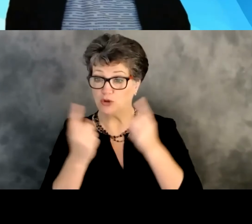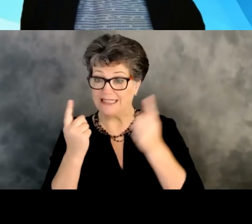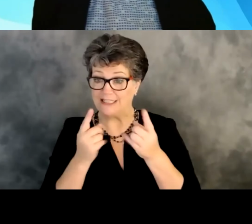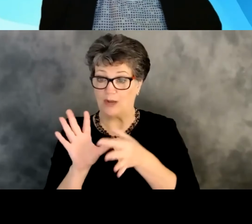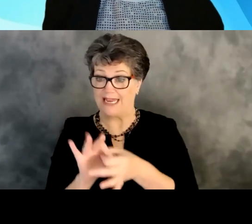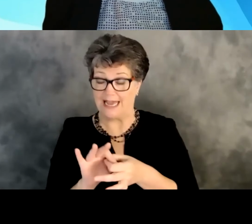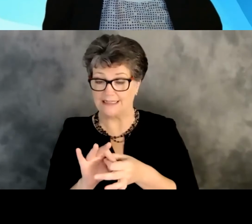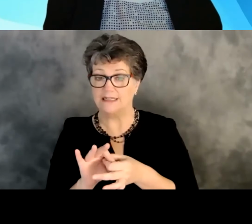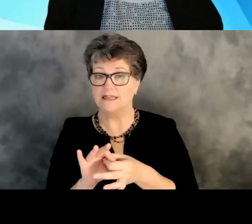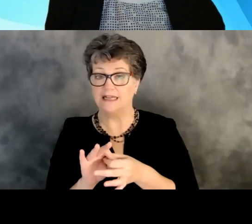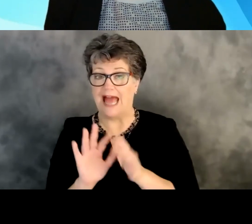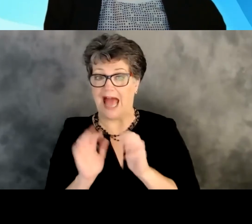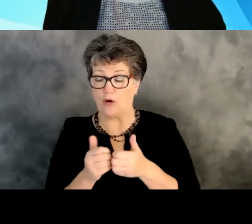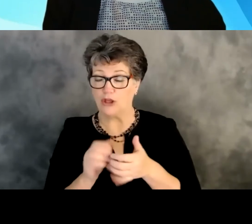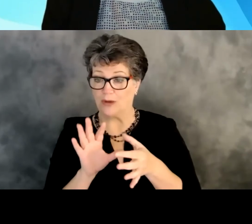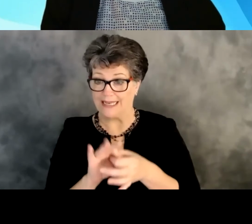health promotion and active aging.